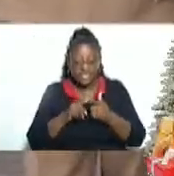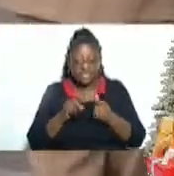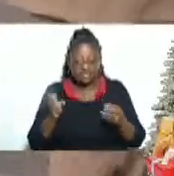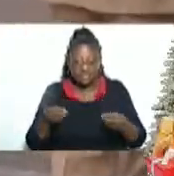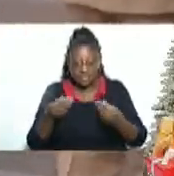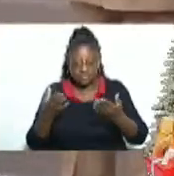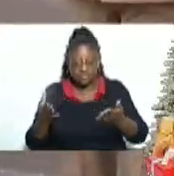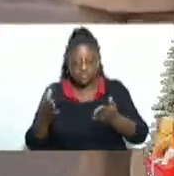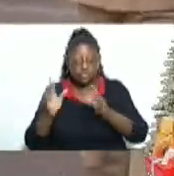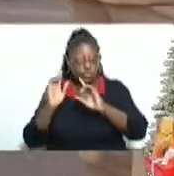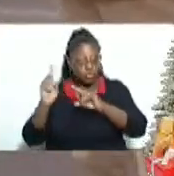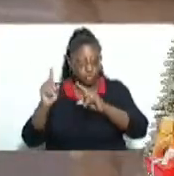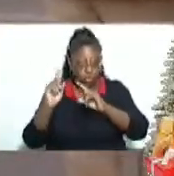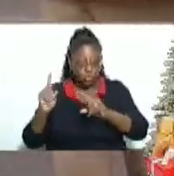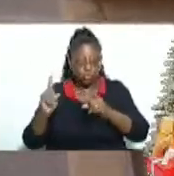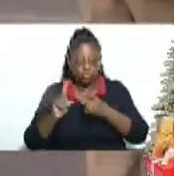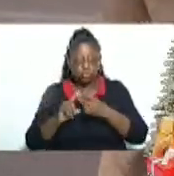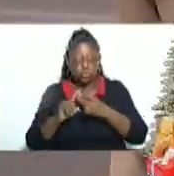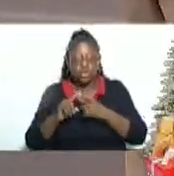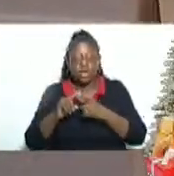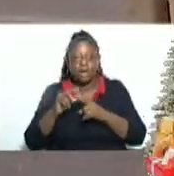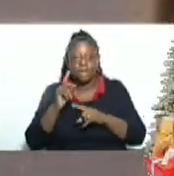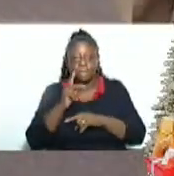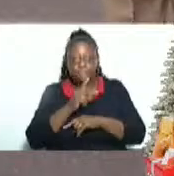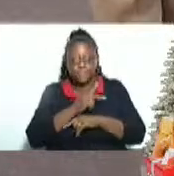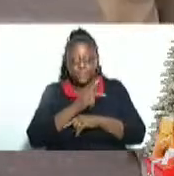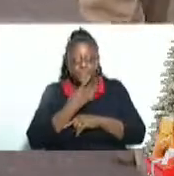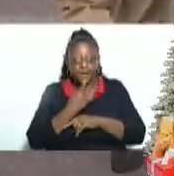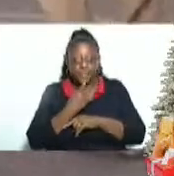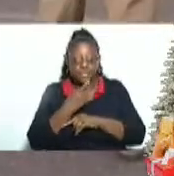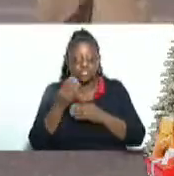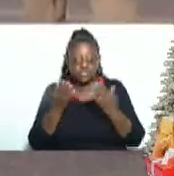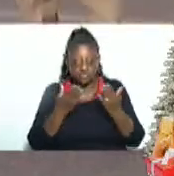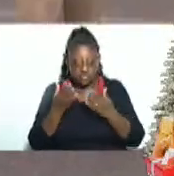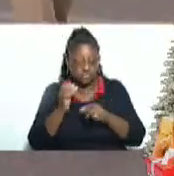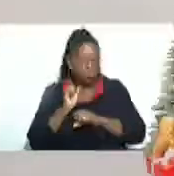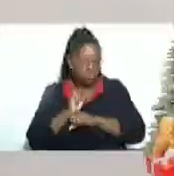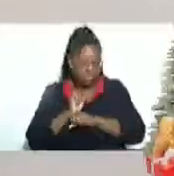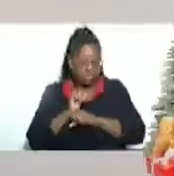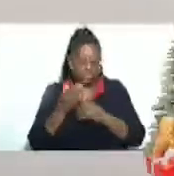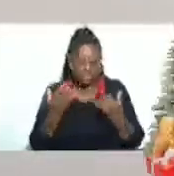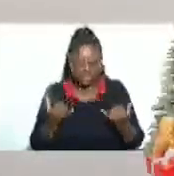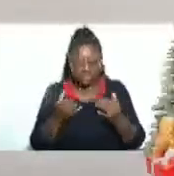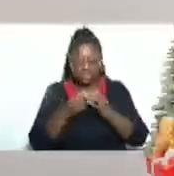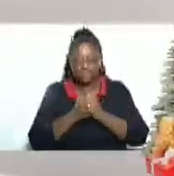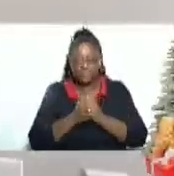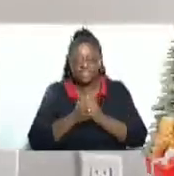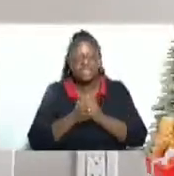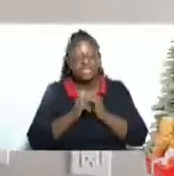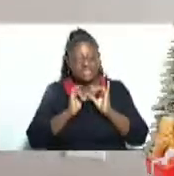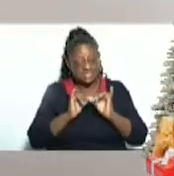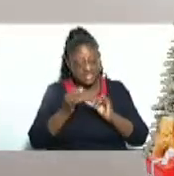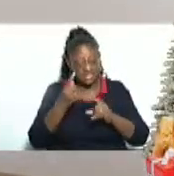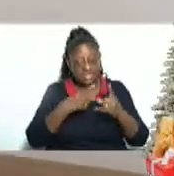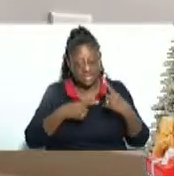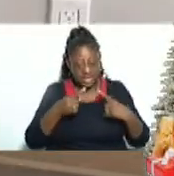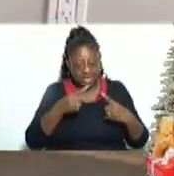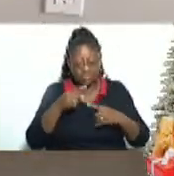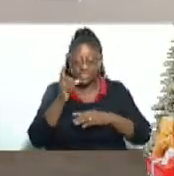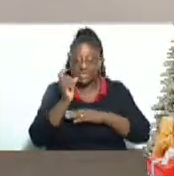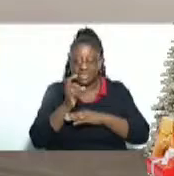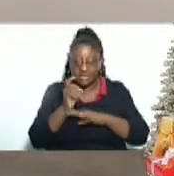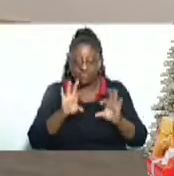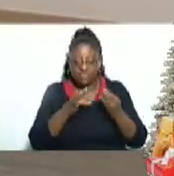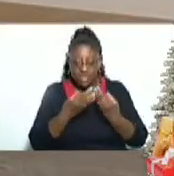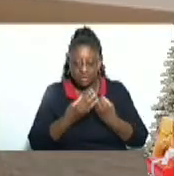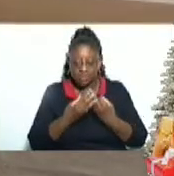to go to the Public Service Commission, and that's being worked on now. Well, still to come in the weekend edition, the urgent needs of